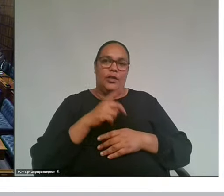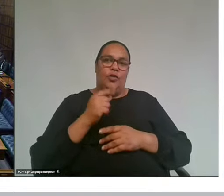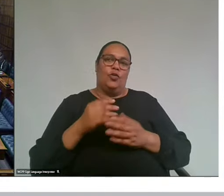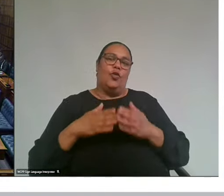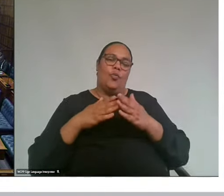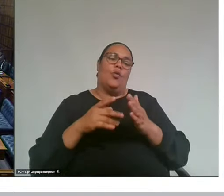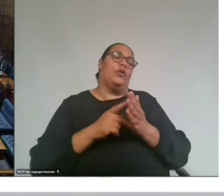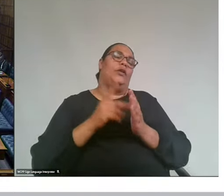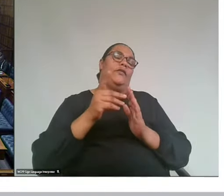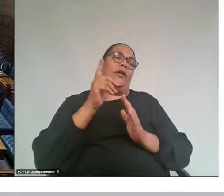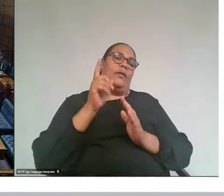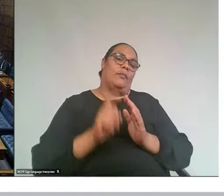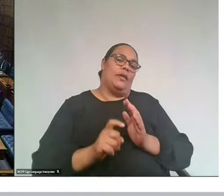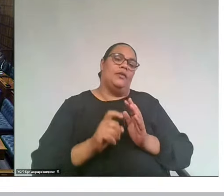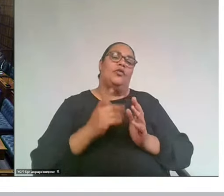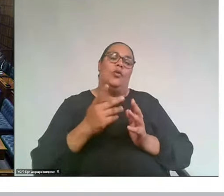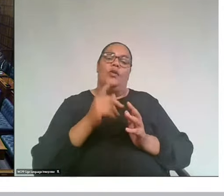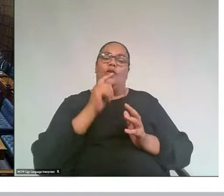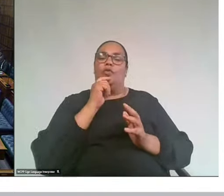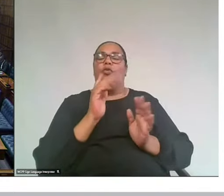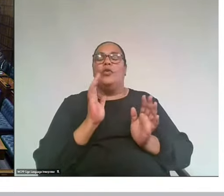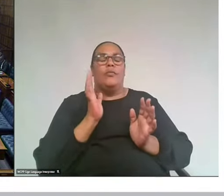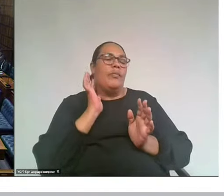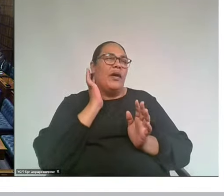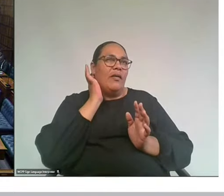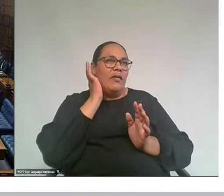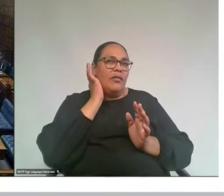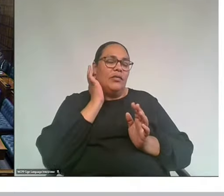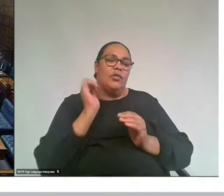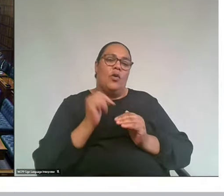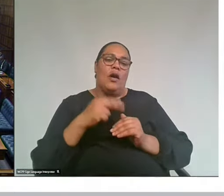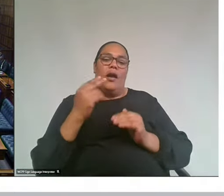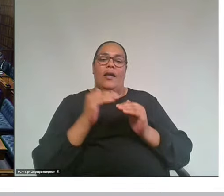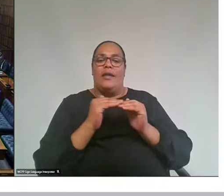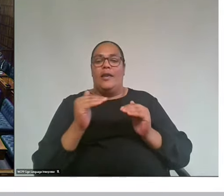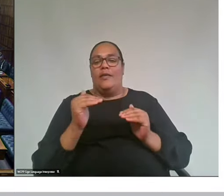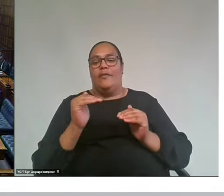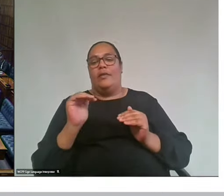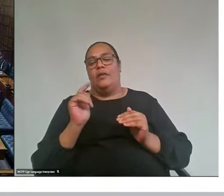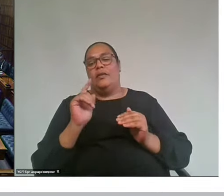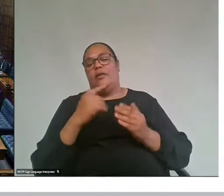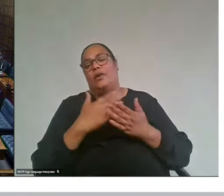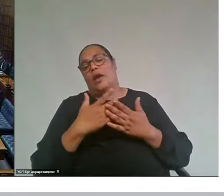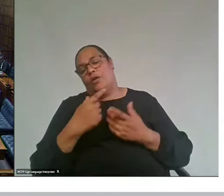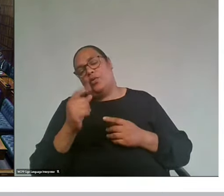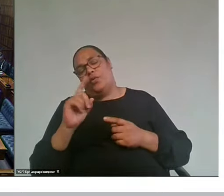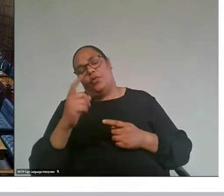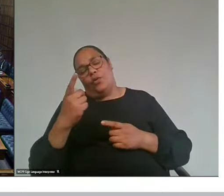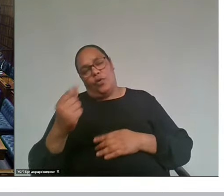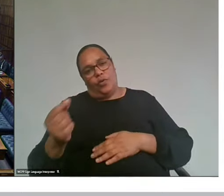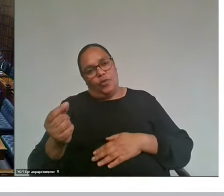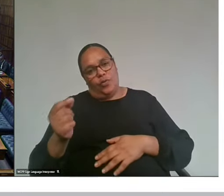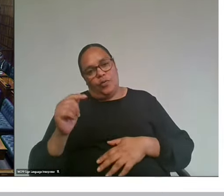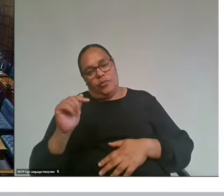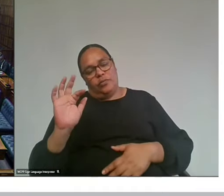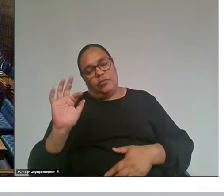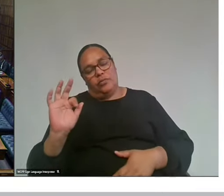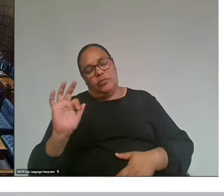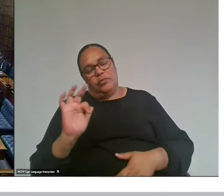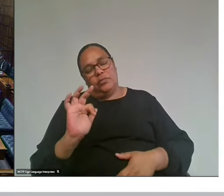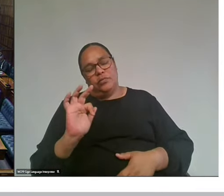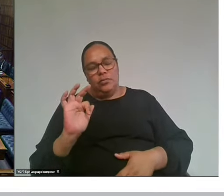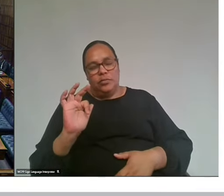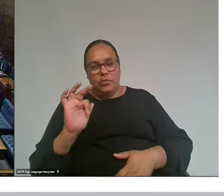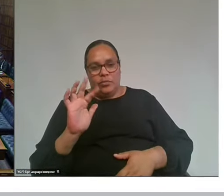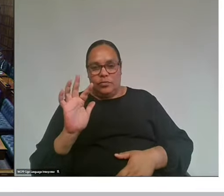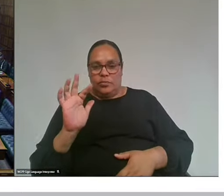developments so that's kind of really the high level pros and cons of why hydrogen um I want to add on the